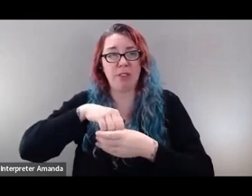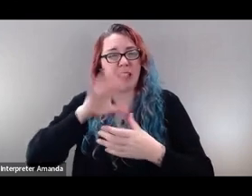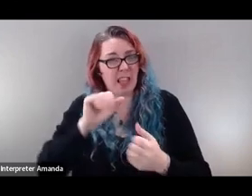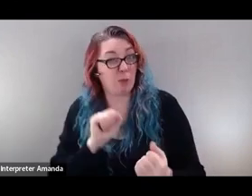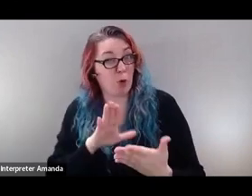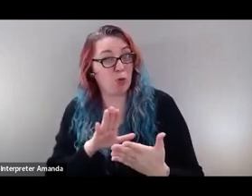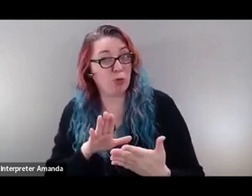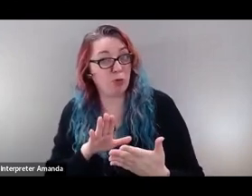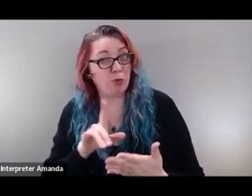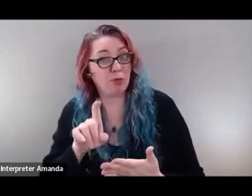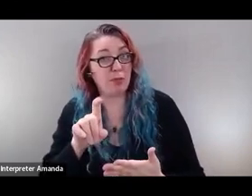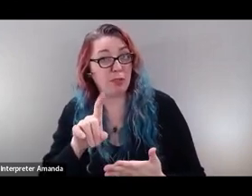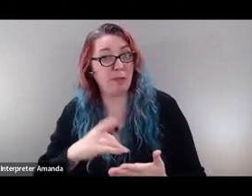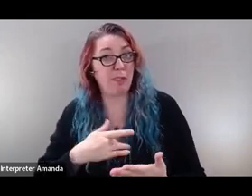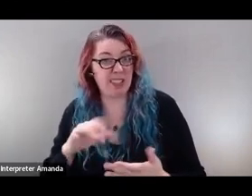to think through?